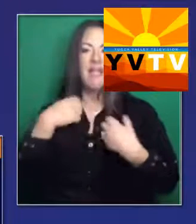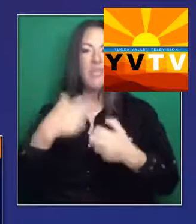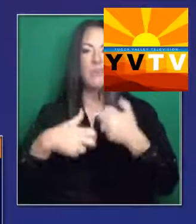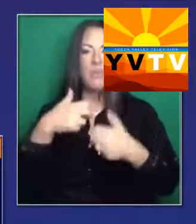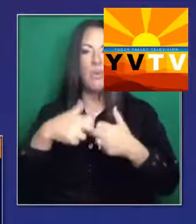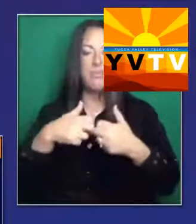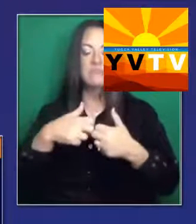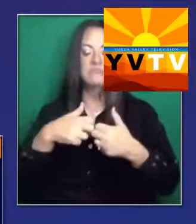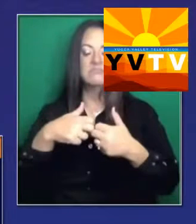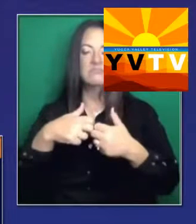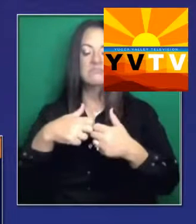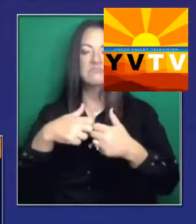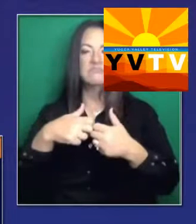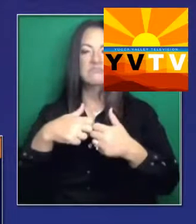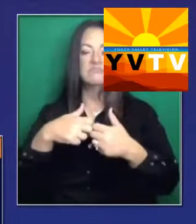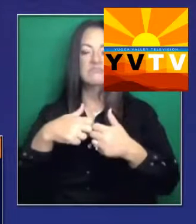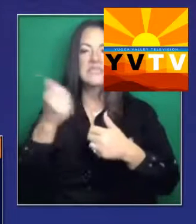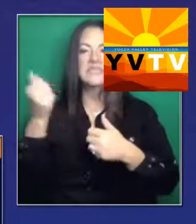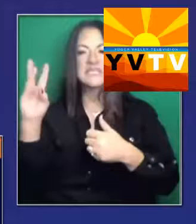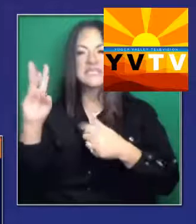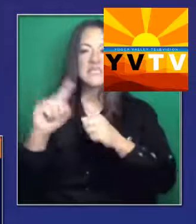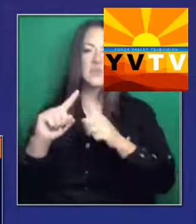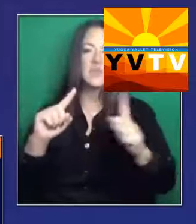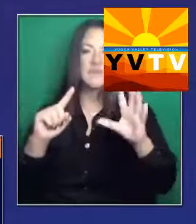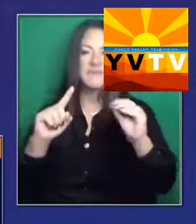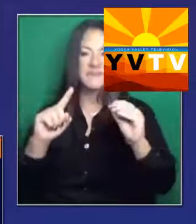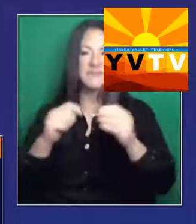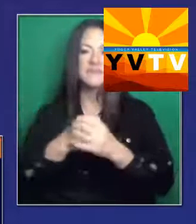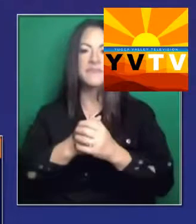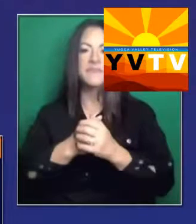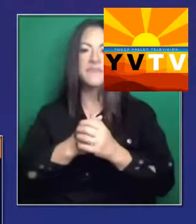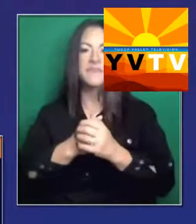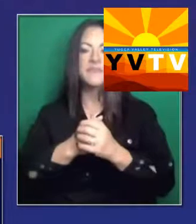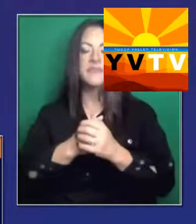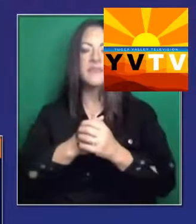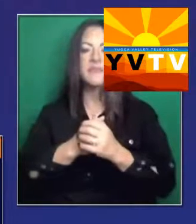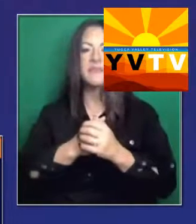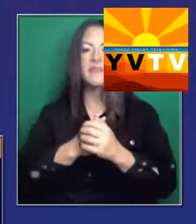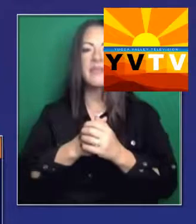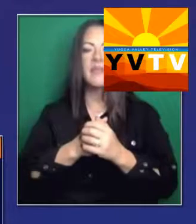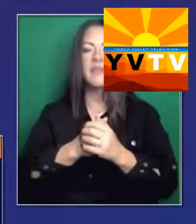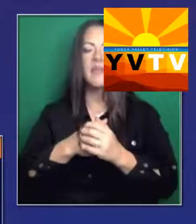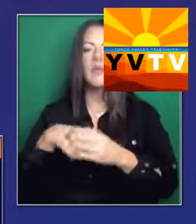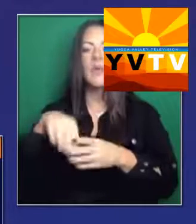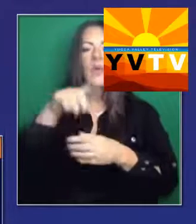phase. Phase 1B is about 8 million people. Phase 1A, about 3.